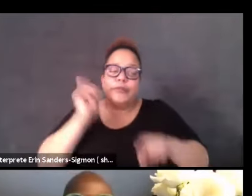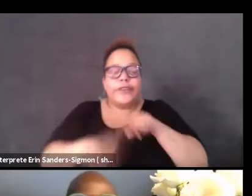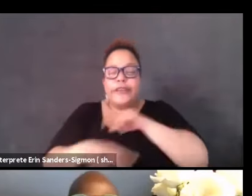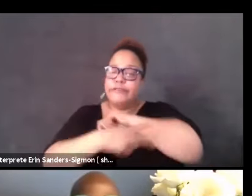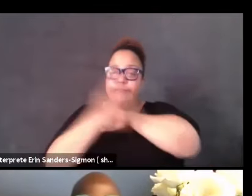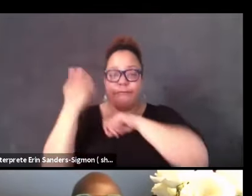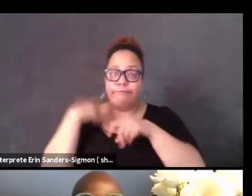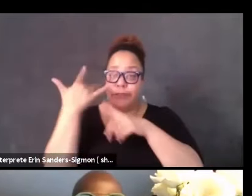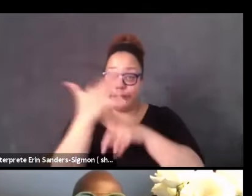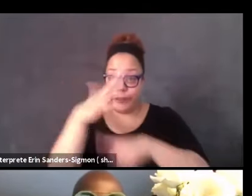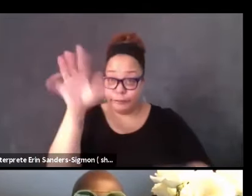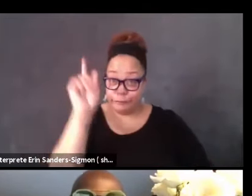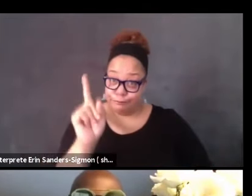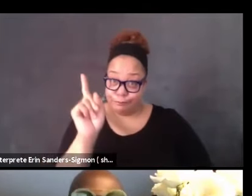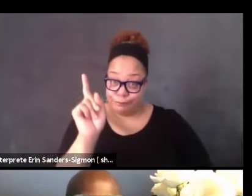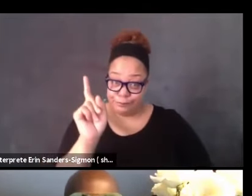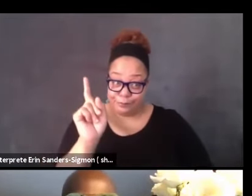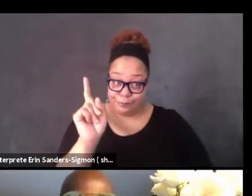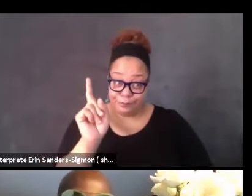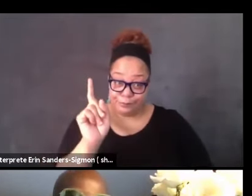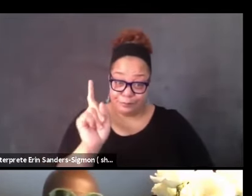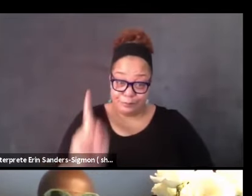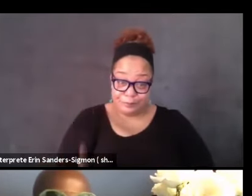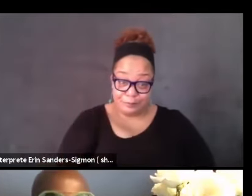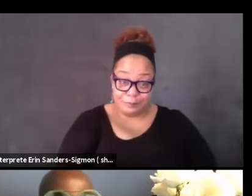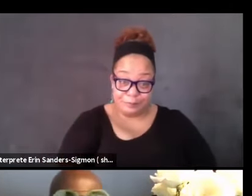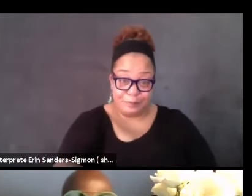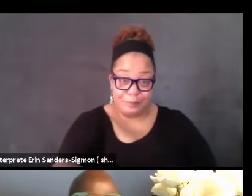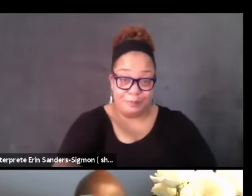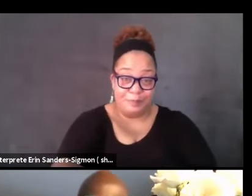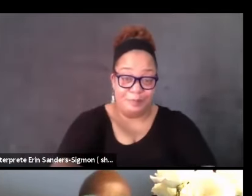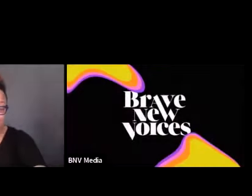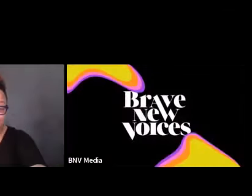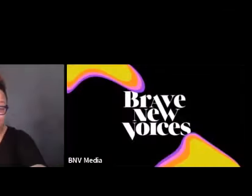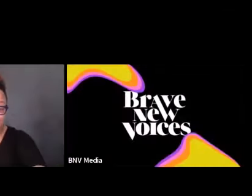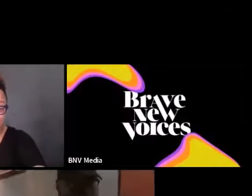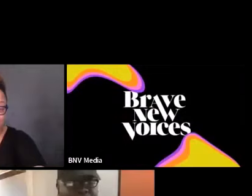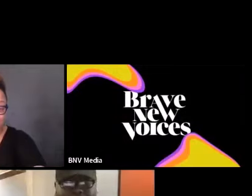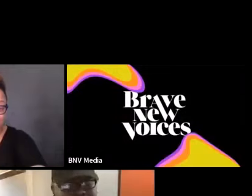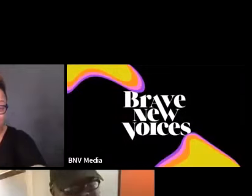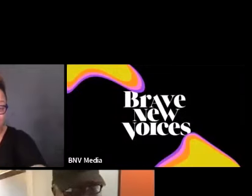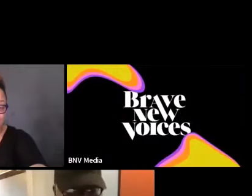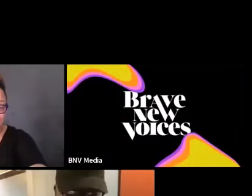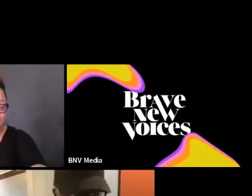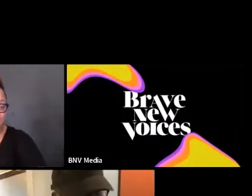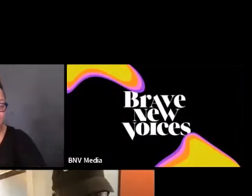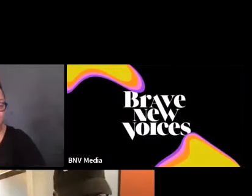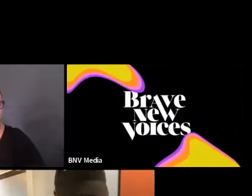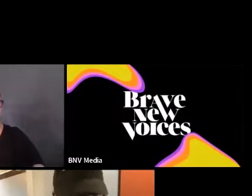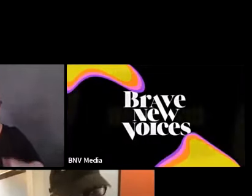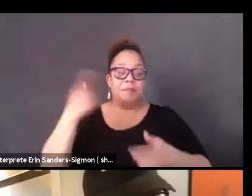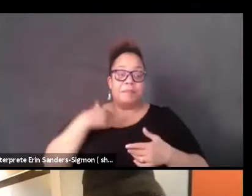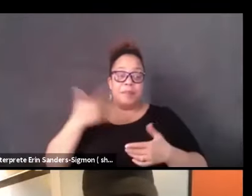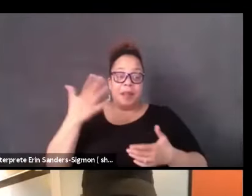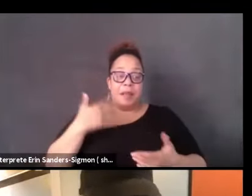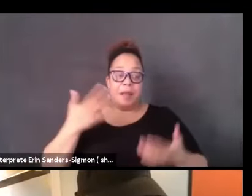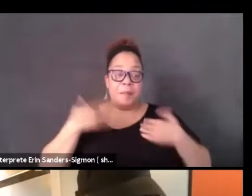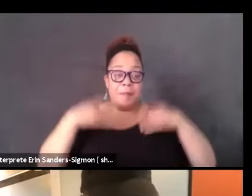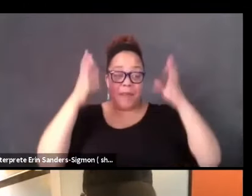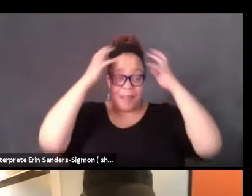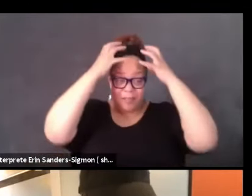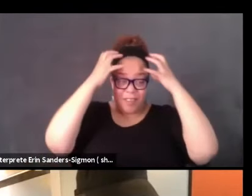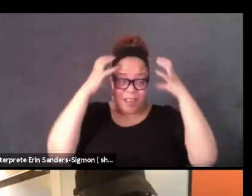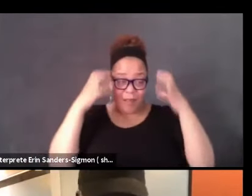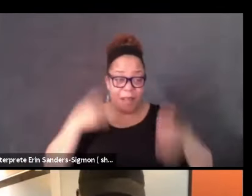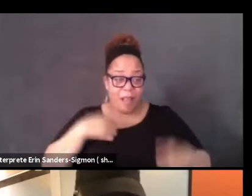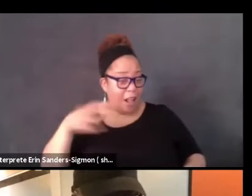You better watch him because he does steal. Okay. I put this crown down and then I found it on his head. So be careful. Do that. Y'all not gonna do that to the